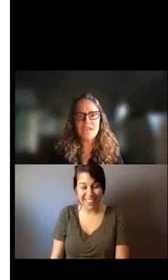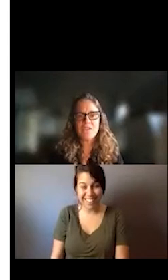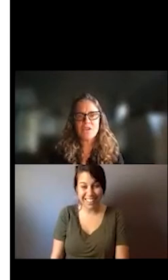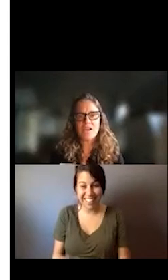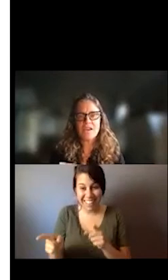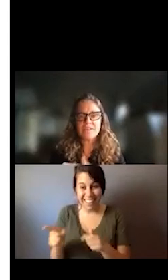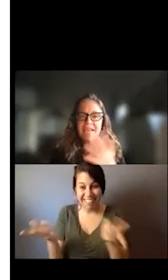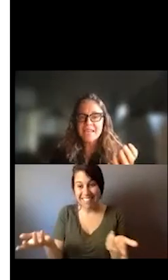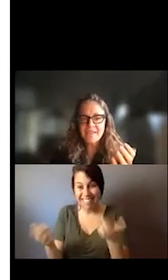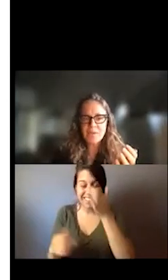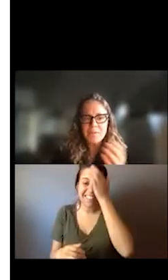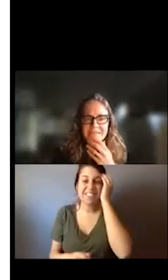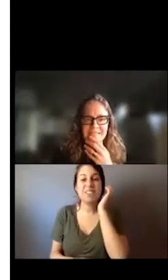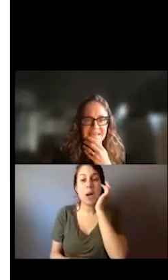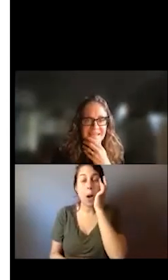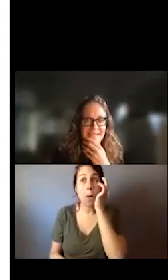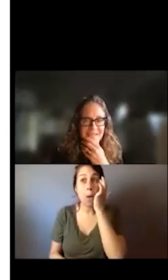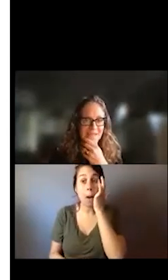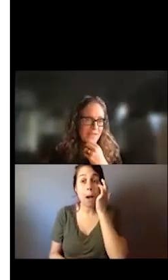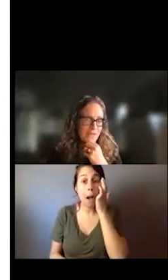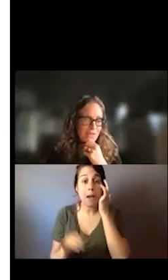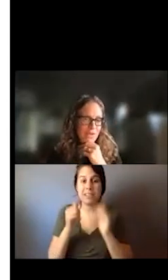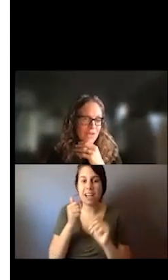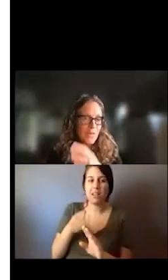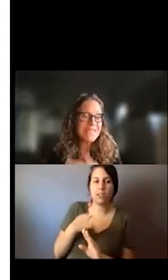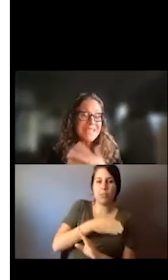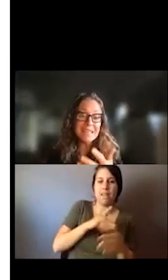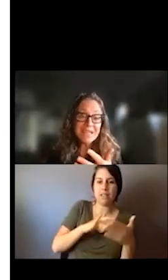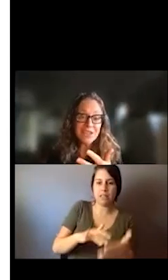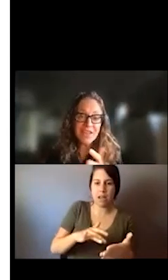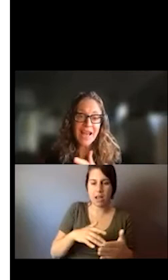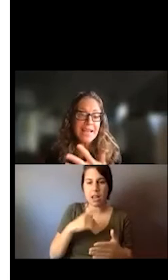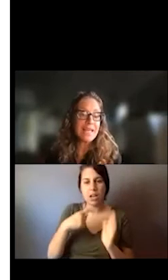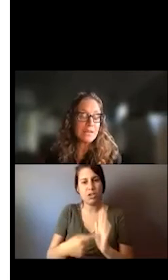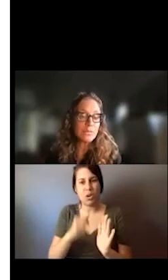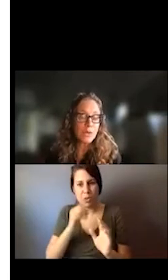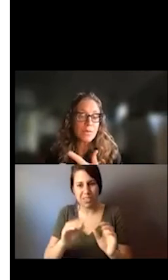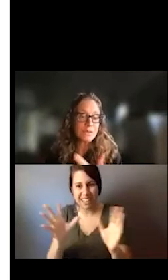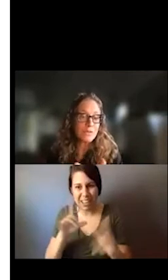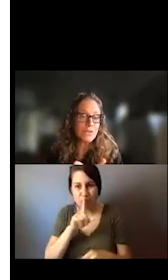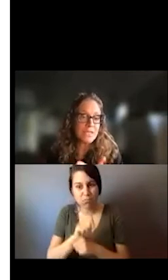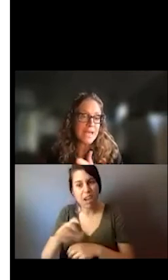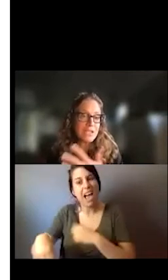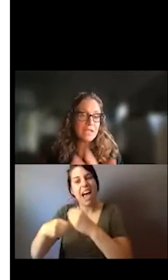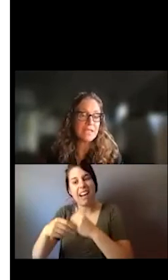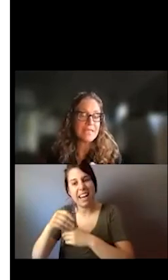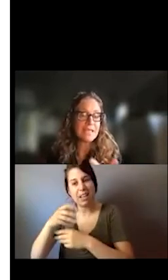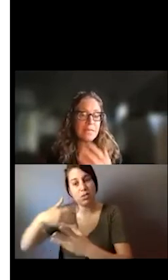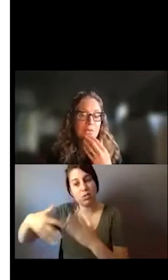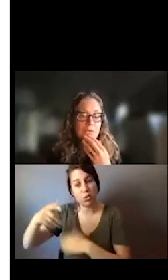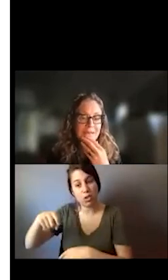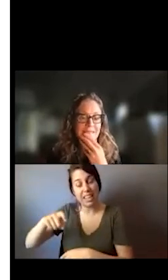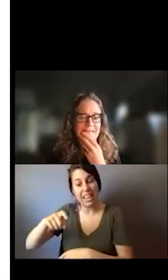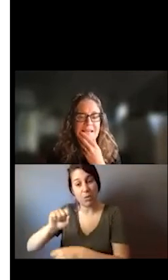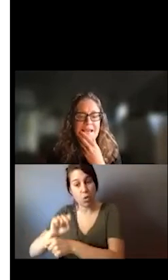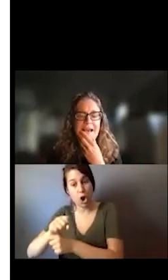So they like in the Howard Waitskin study, it wasn't clear that adding work around social needs actually led